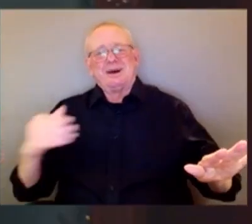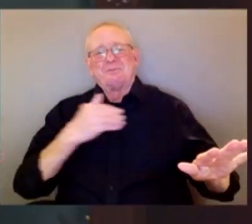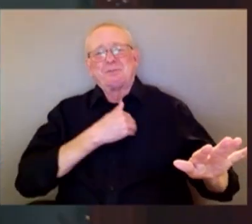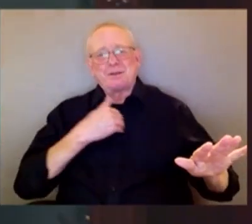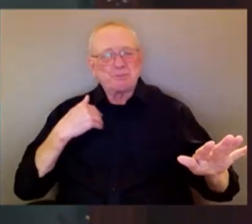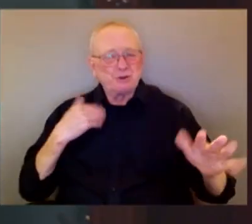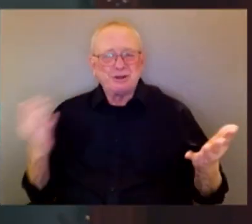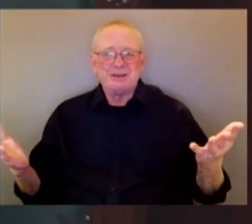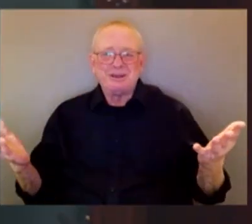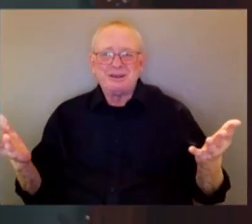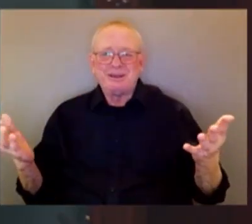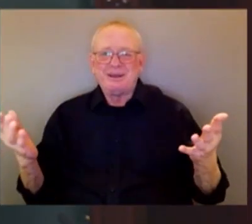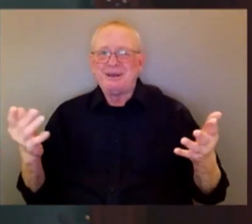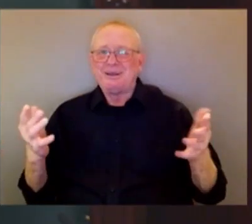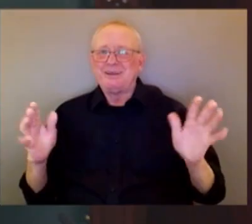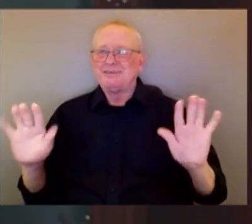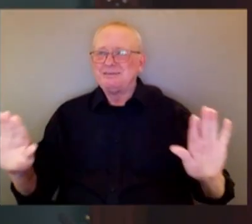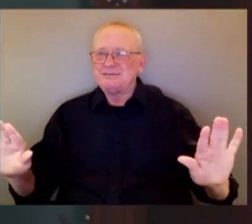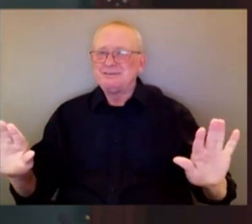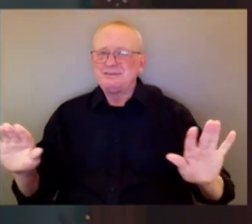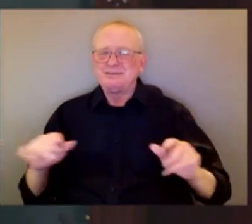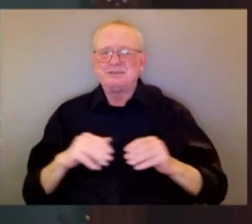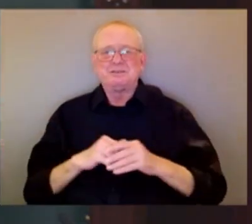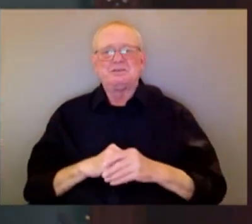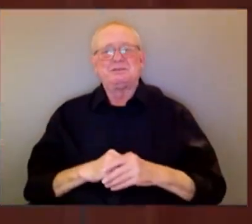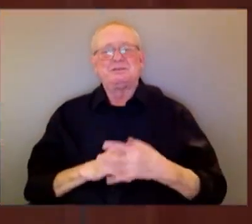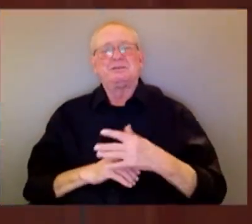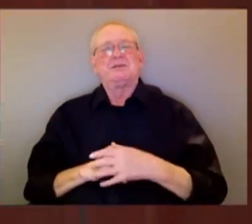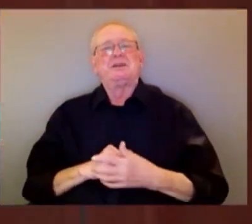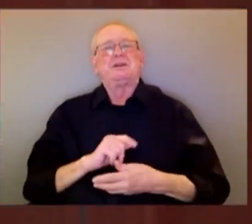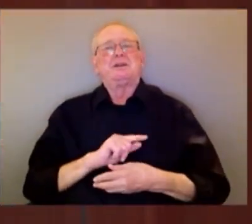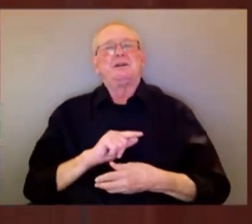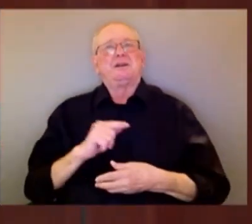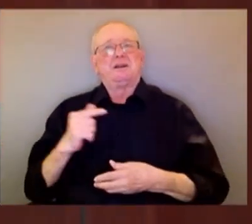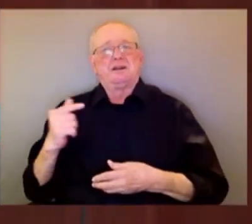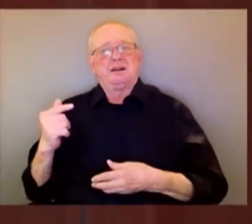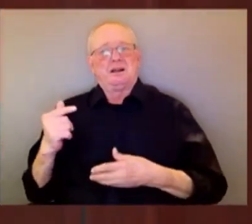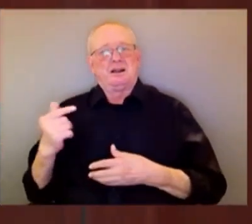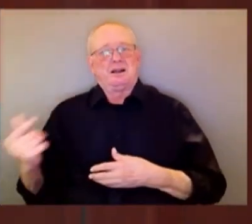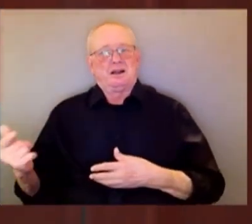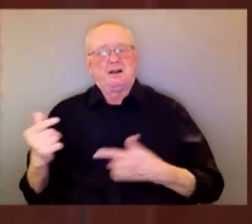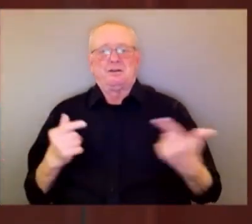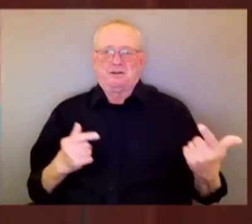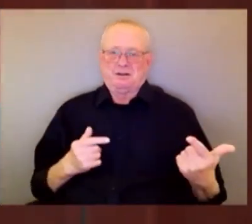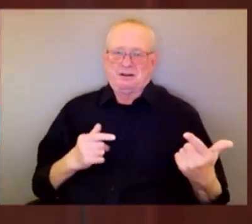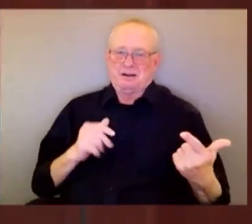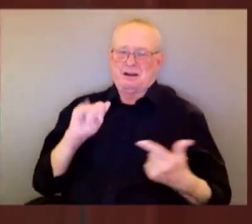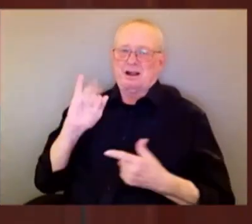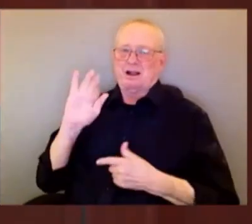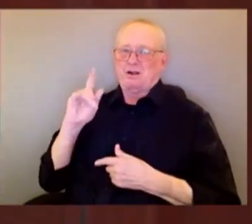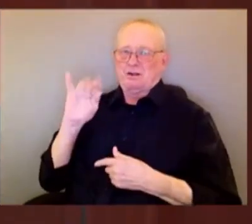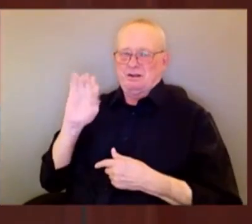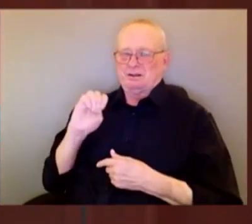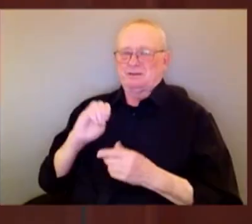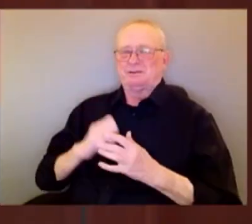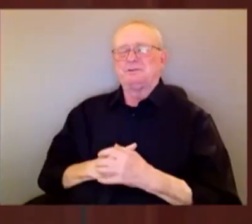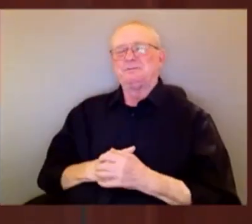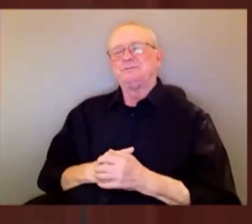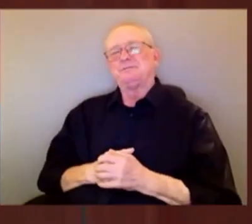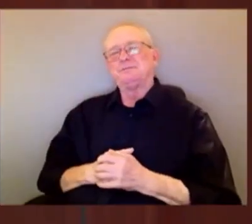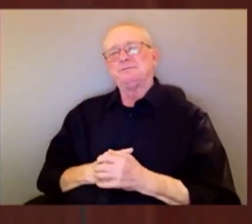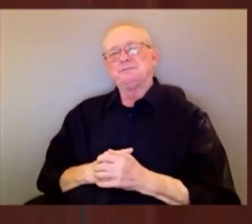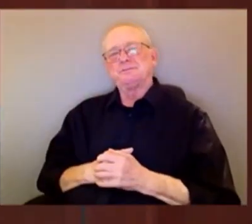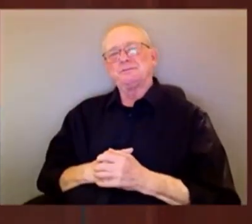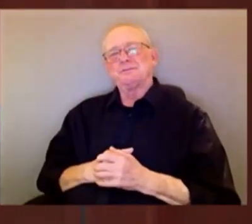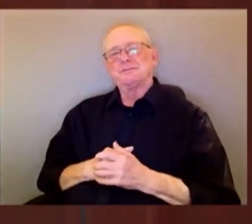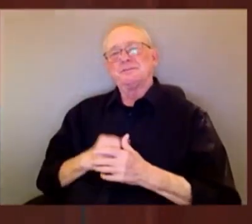it's time now to hear from the member for Airdrie Cochrane. Mr. Speaker, given in late 2024, I was alerted